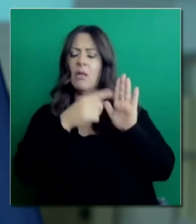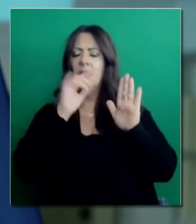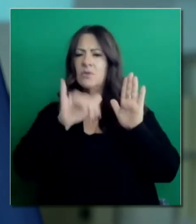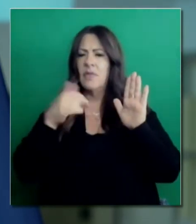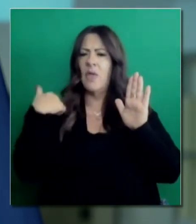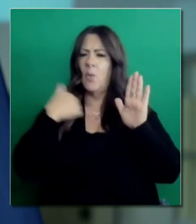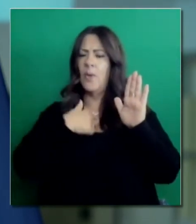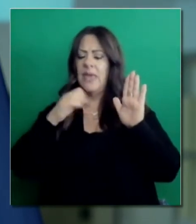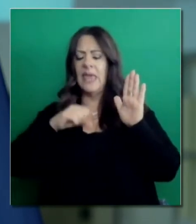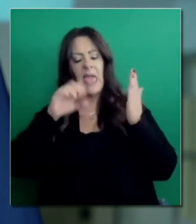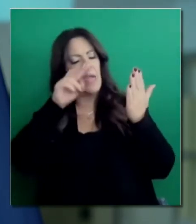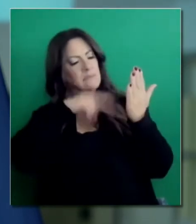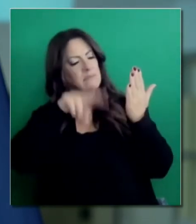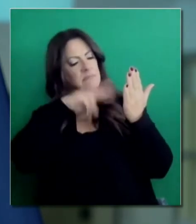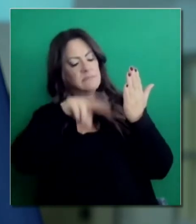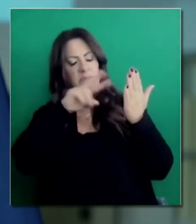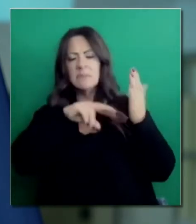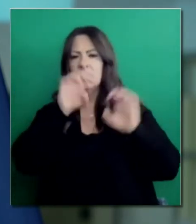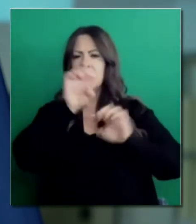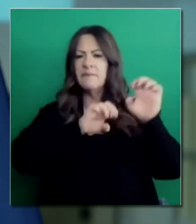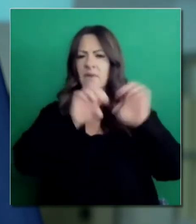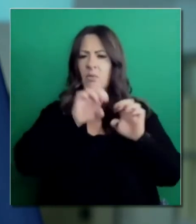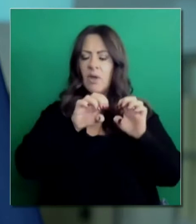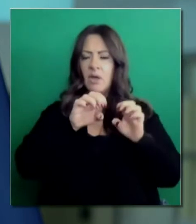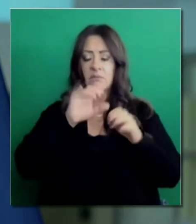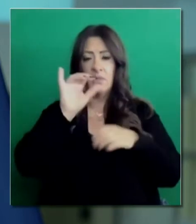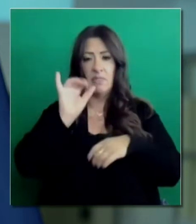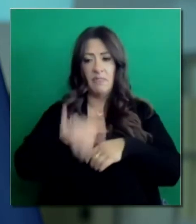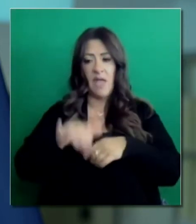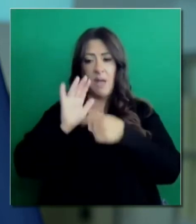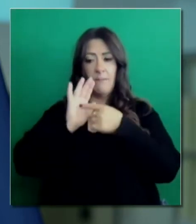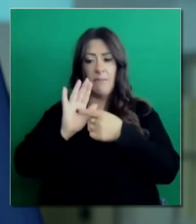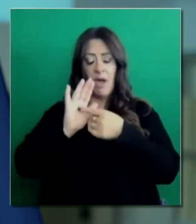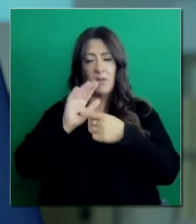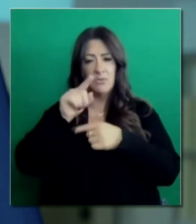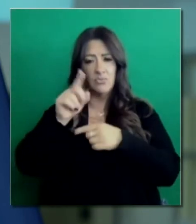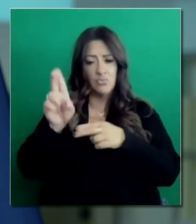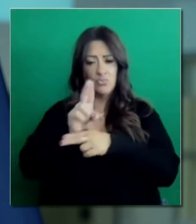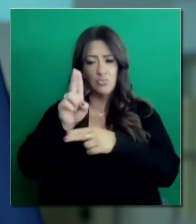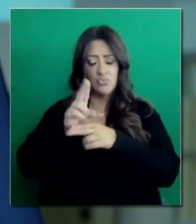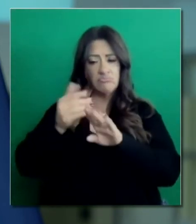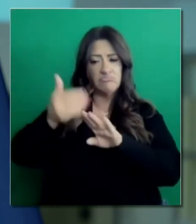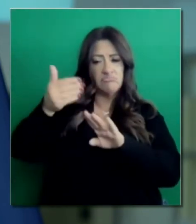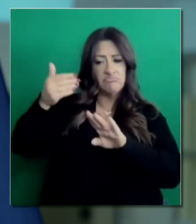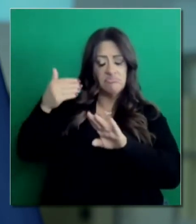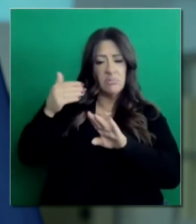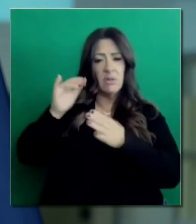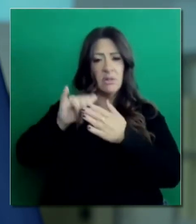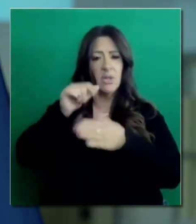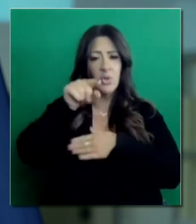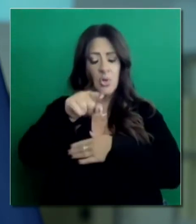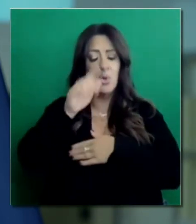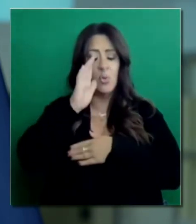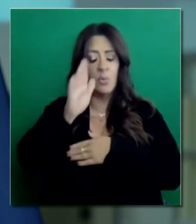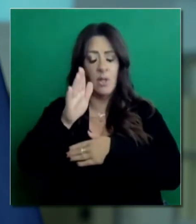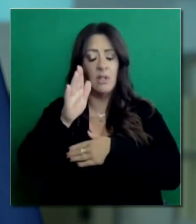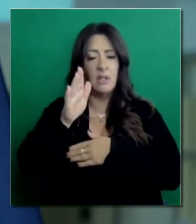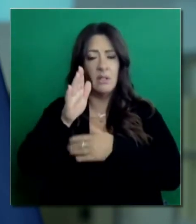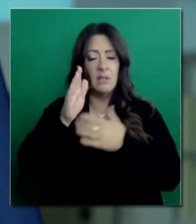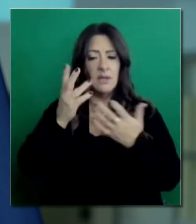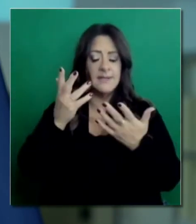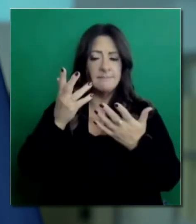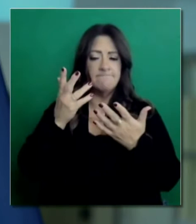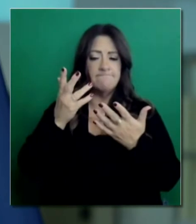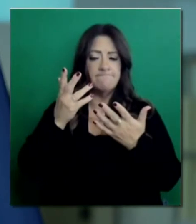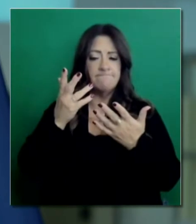How accurate have those models been previously, and do they take into account the lifting of the stay-at-home order? And why